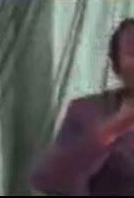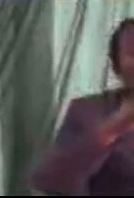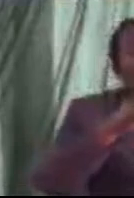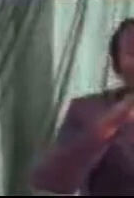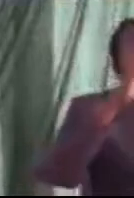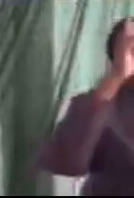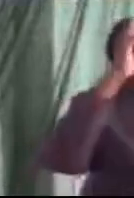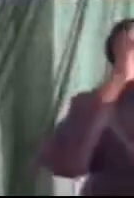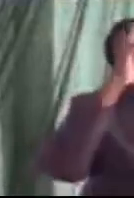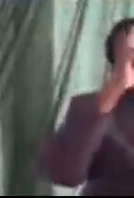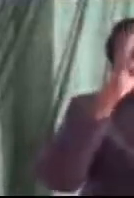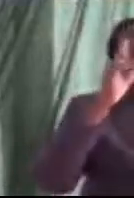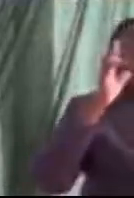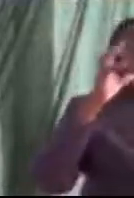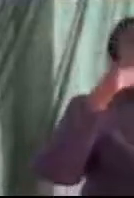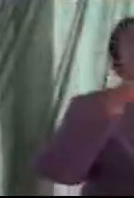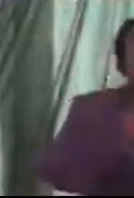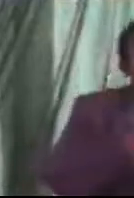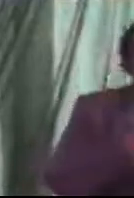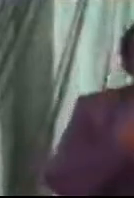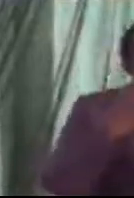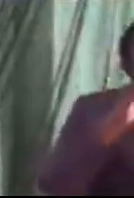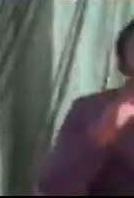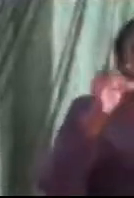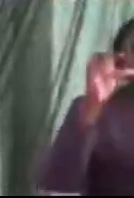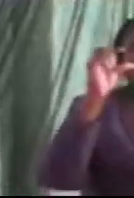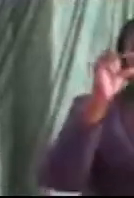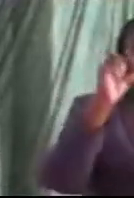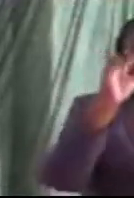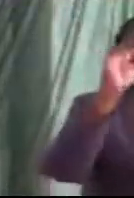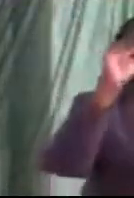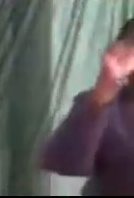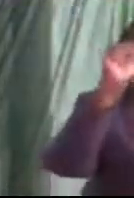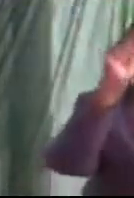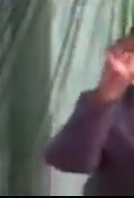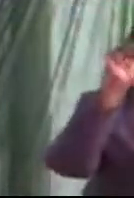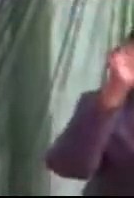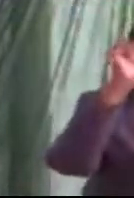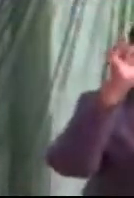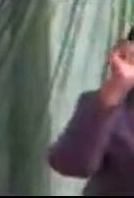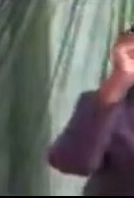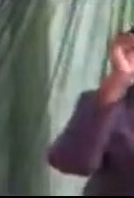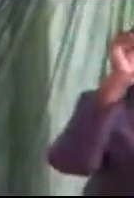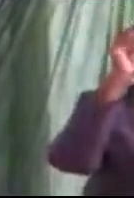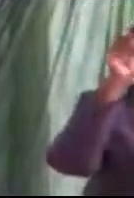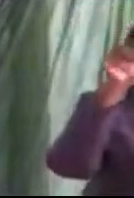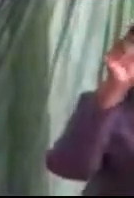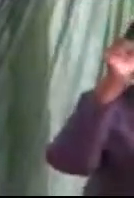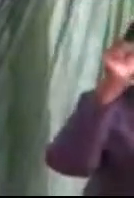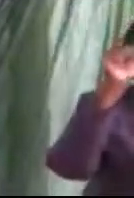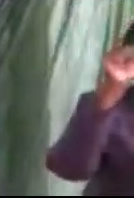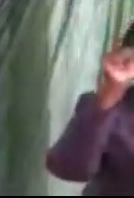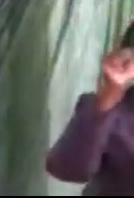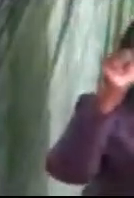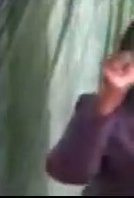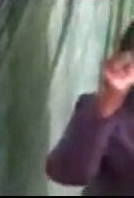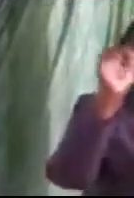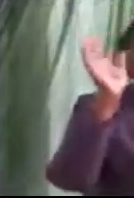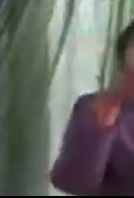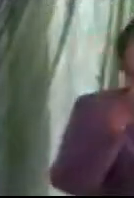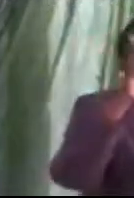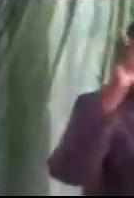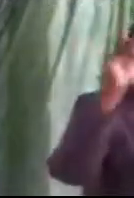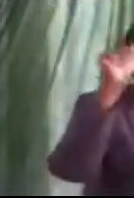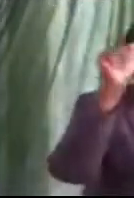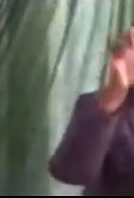Anyona? Yes. Edward Oyugi? Yes. Ngodho Kariuki? Yes. And Augustus Kathangu?